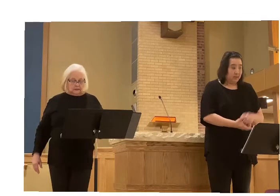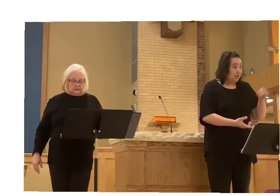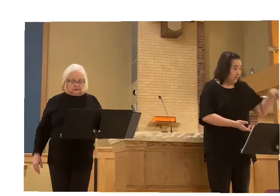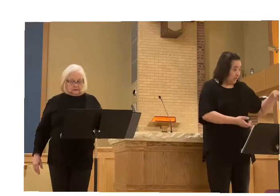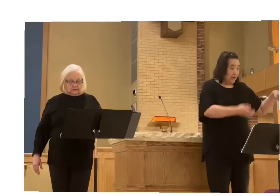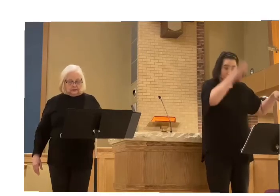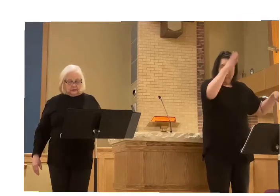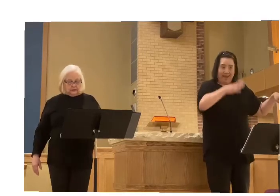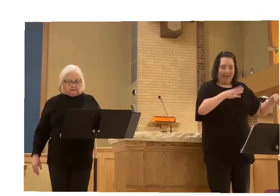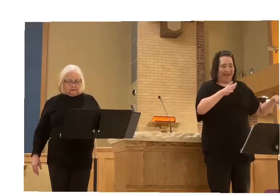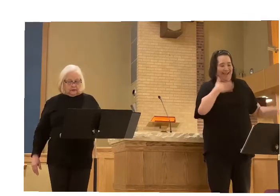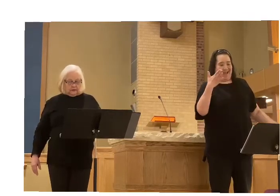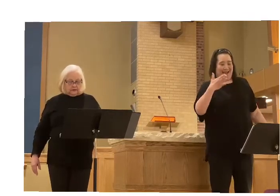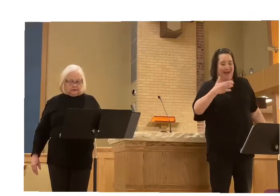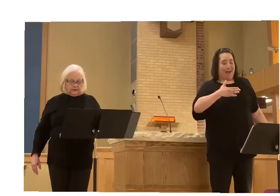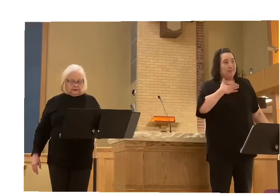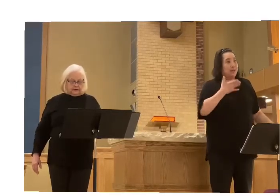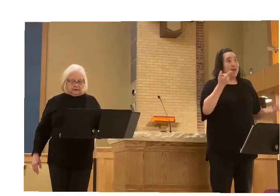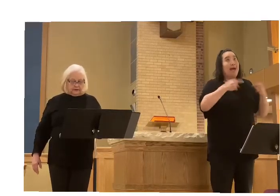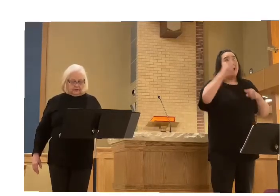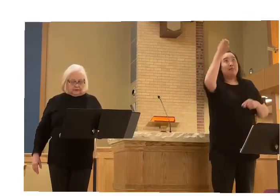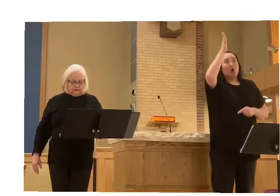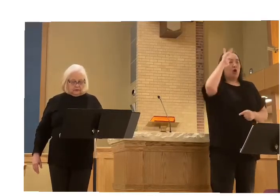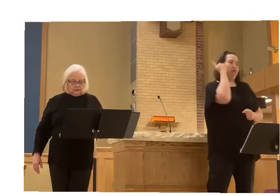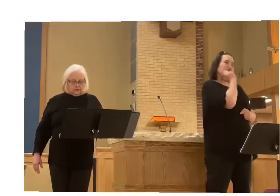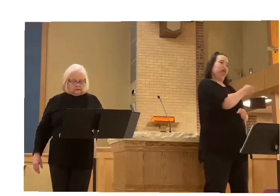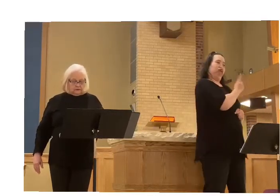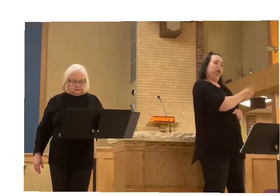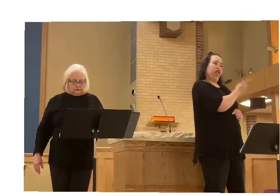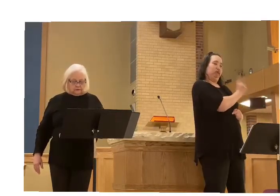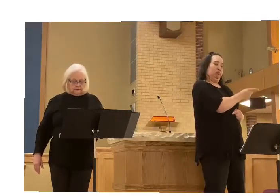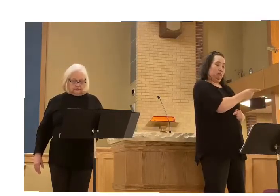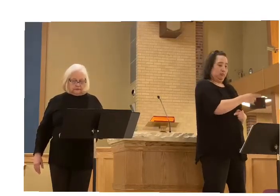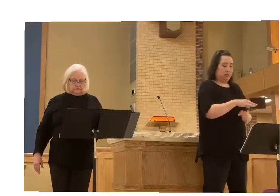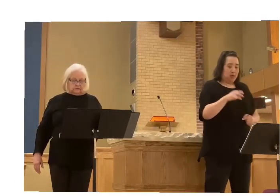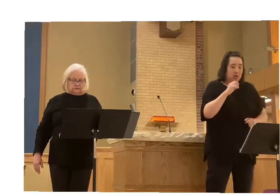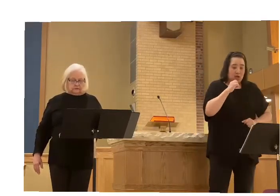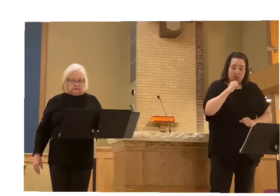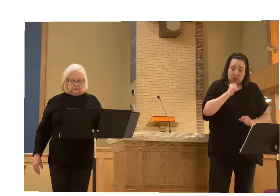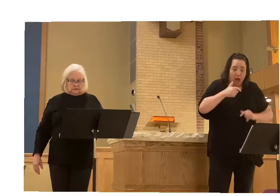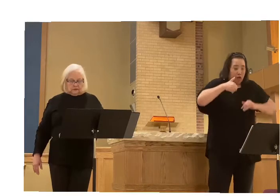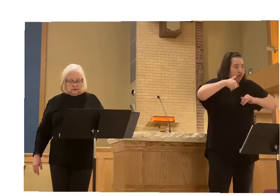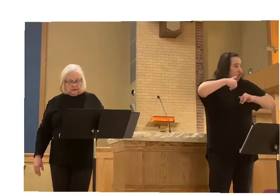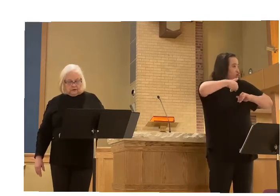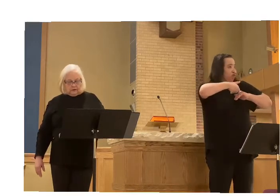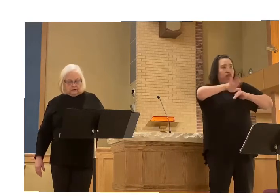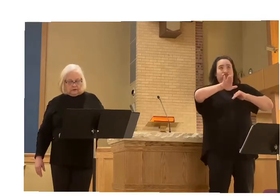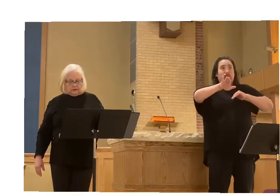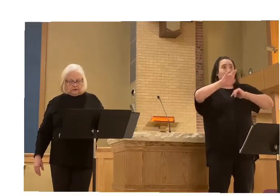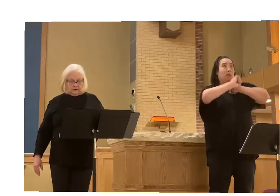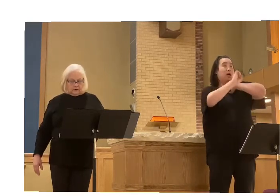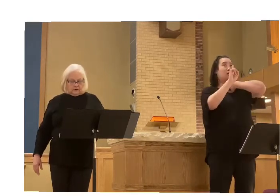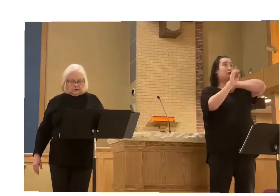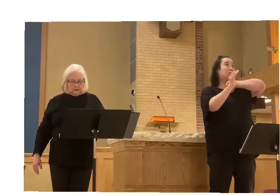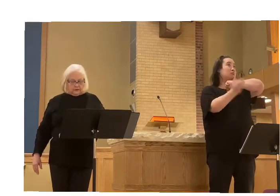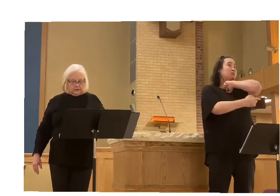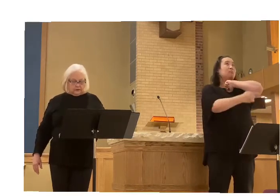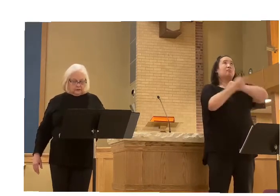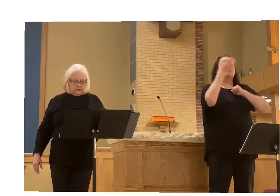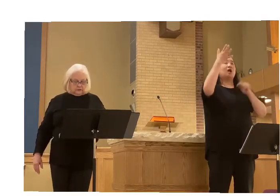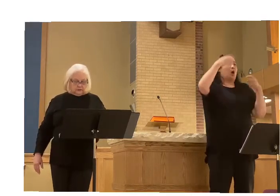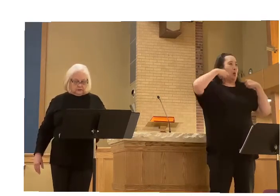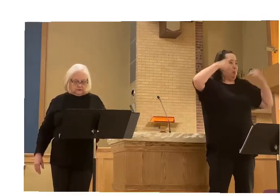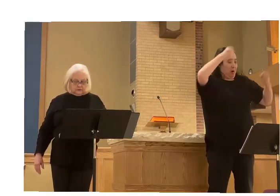Happy is the man whom God chastises. Do not reject the punishment of the Almighty. For